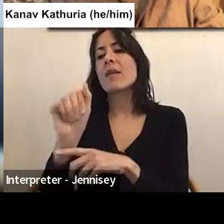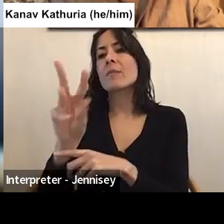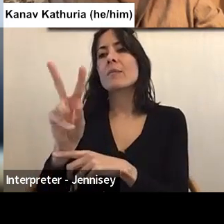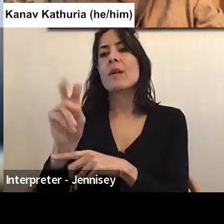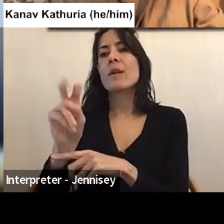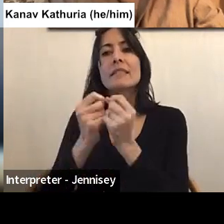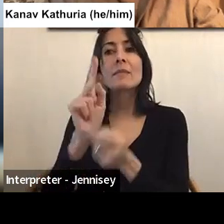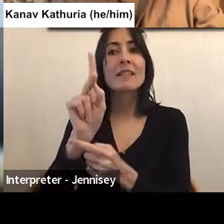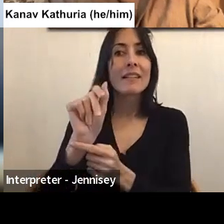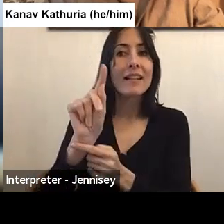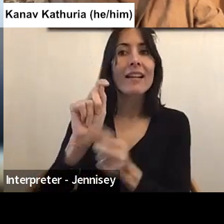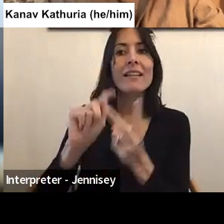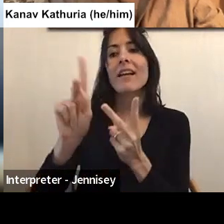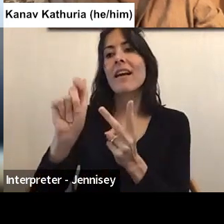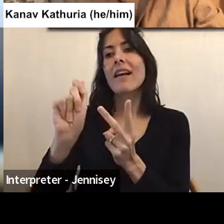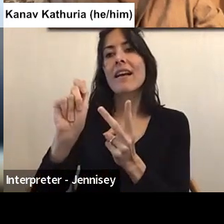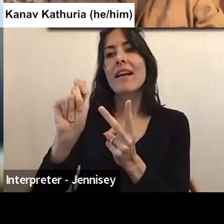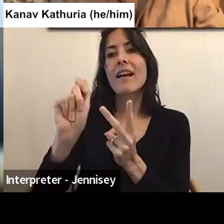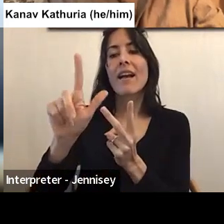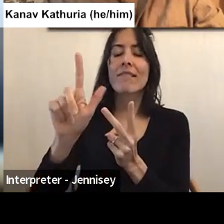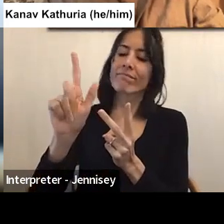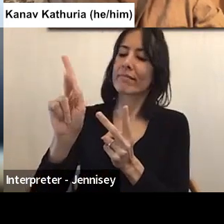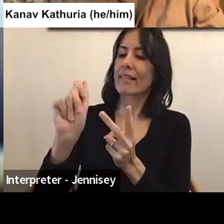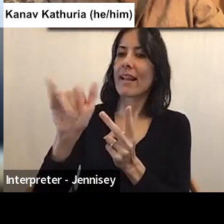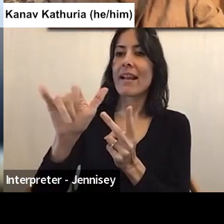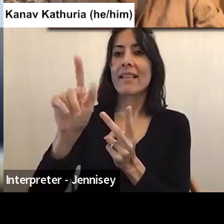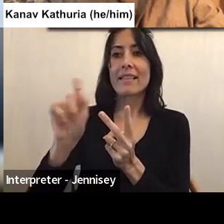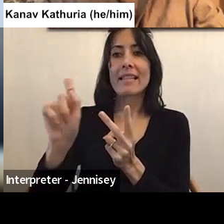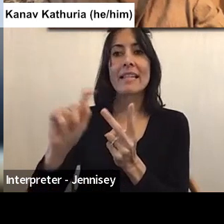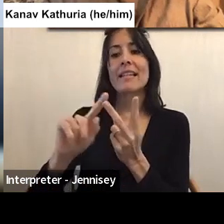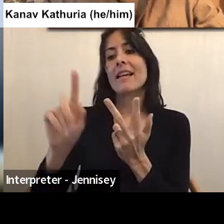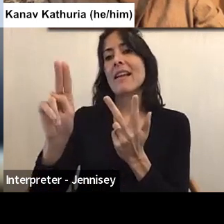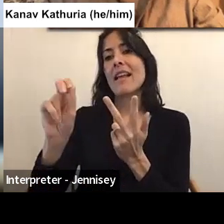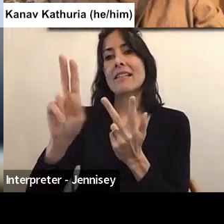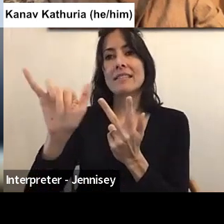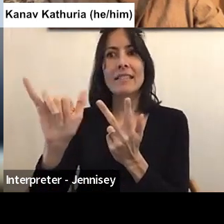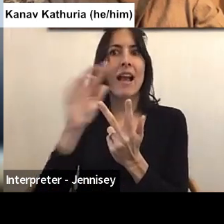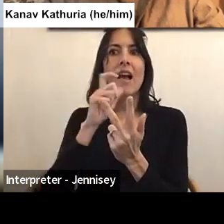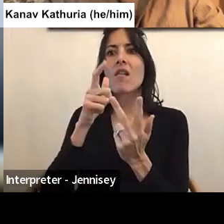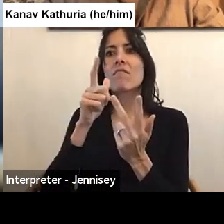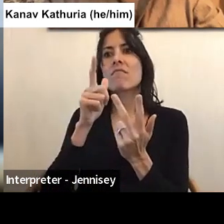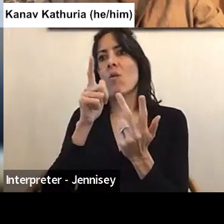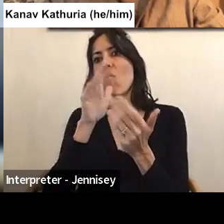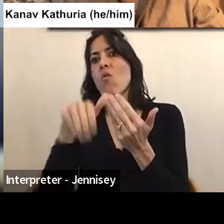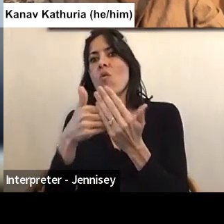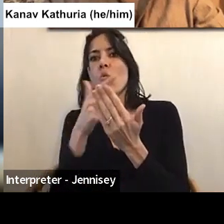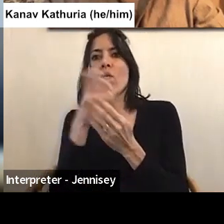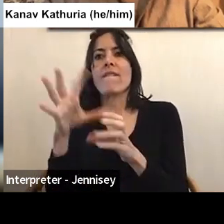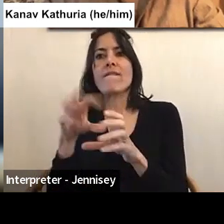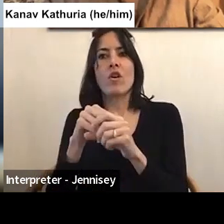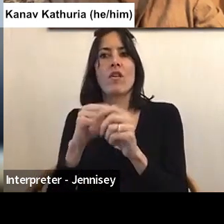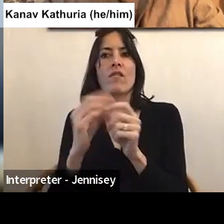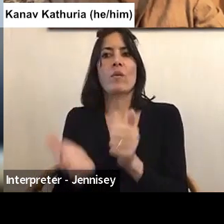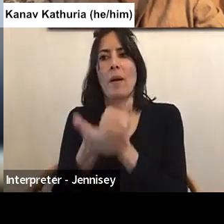Kate, Kaylee, Nancy, and all others who helped to make our webinar